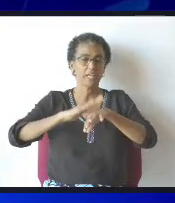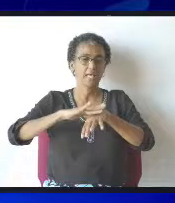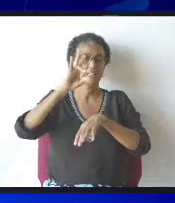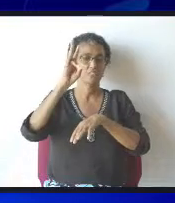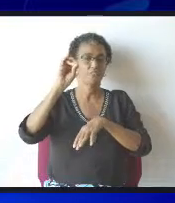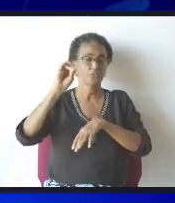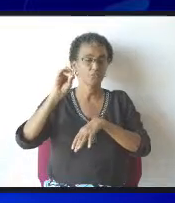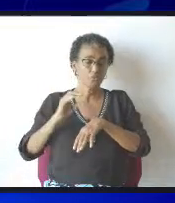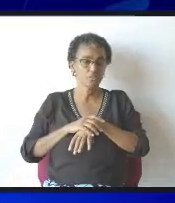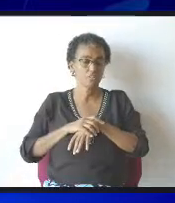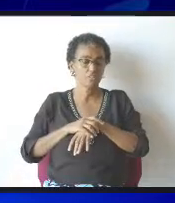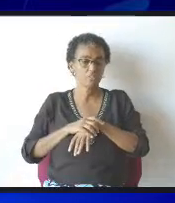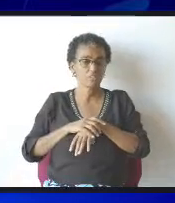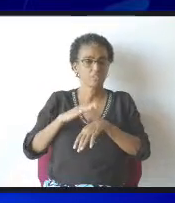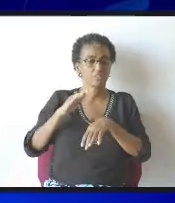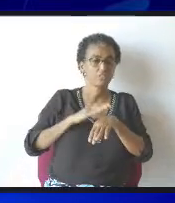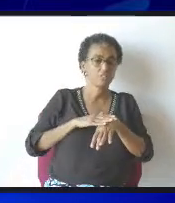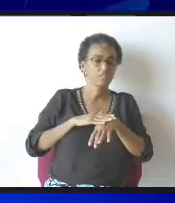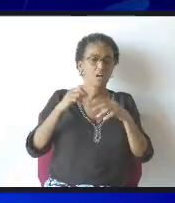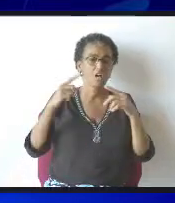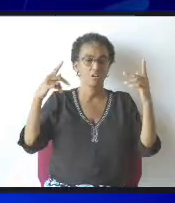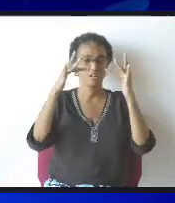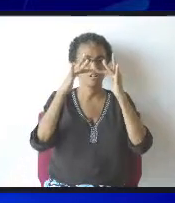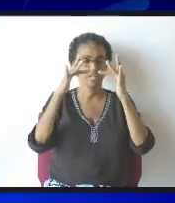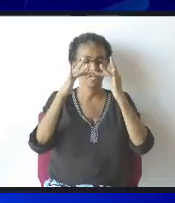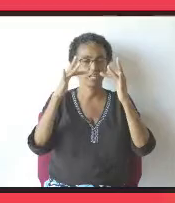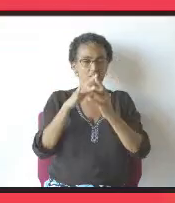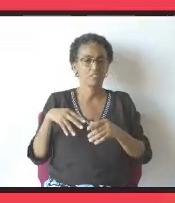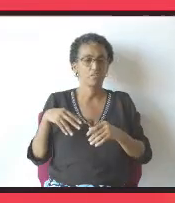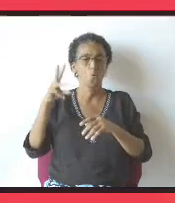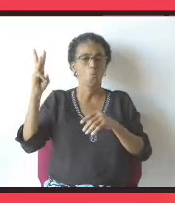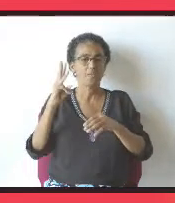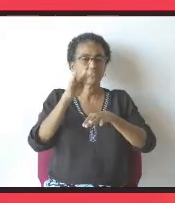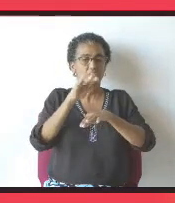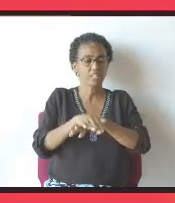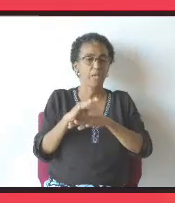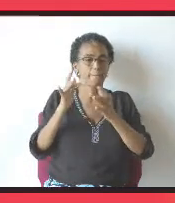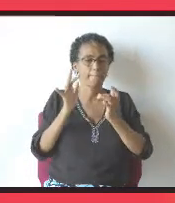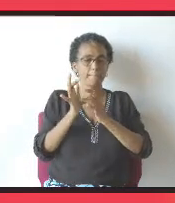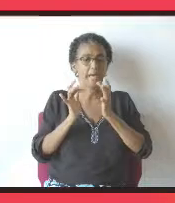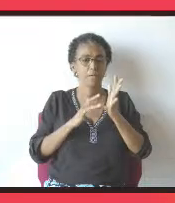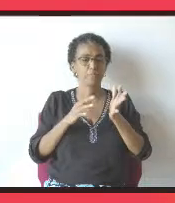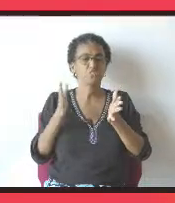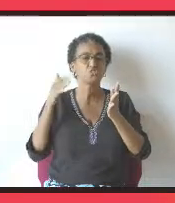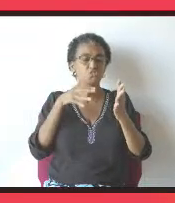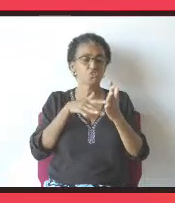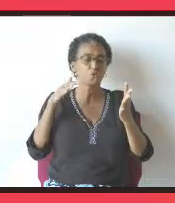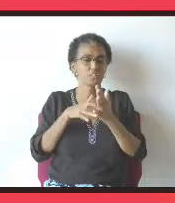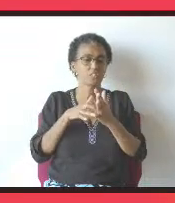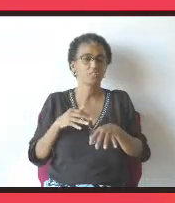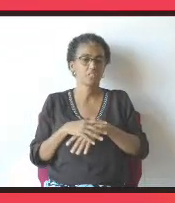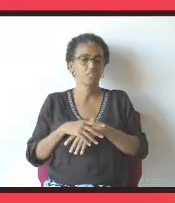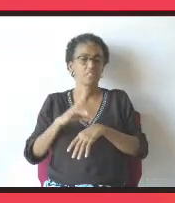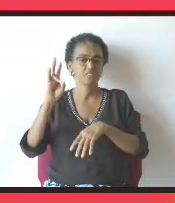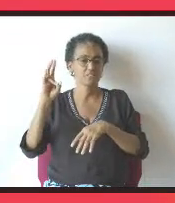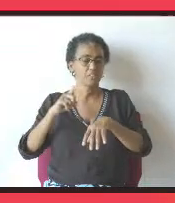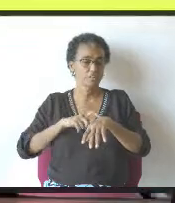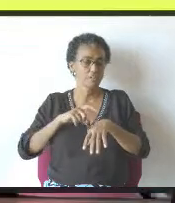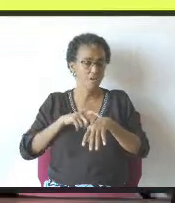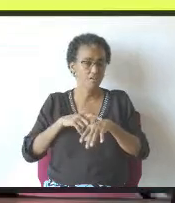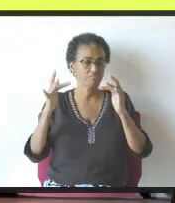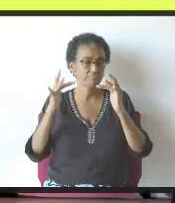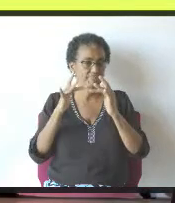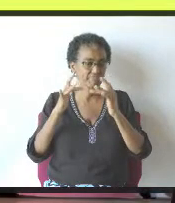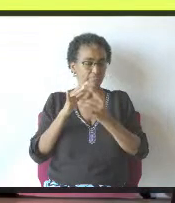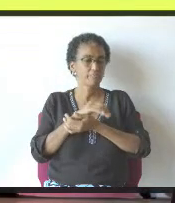the credentials are online. Wednesday night, we have Bible study, 7:30 p.m. The credentials are also online. These are all face-to-face, by